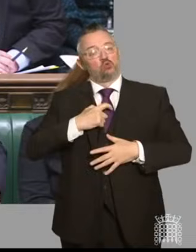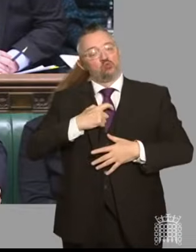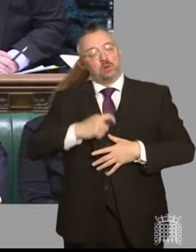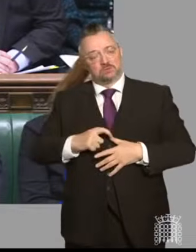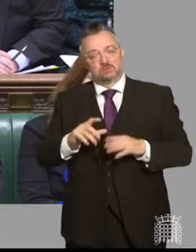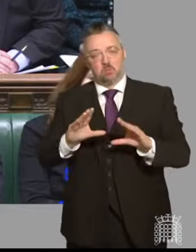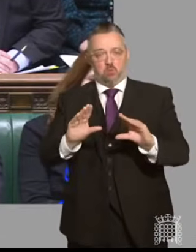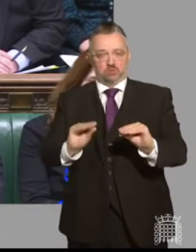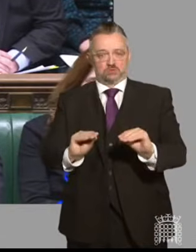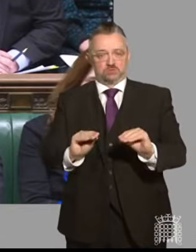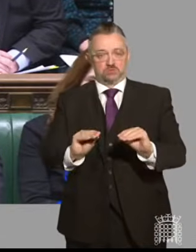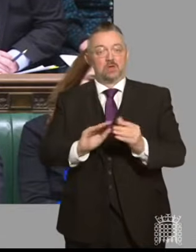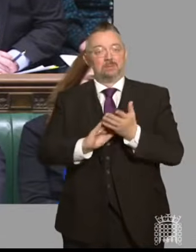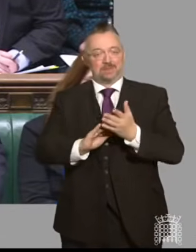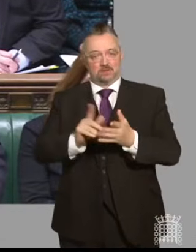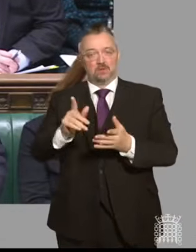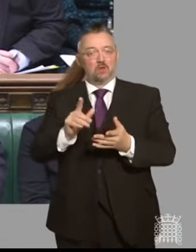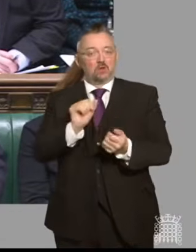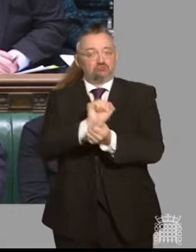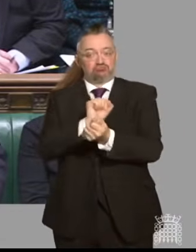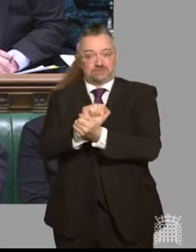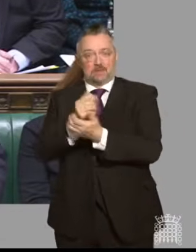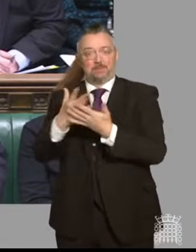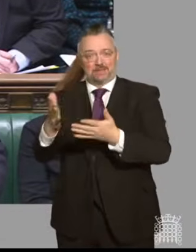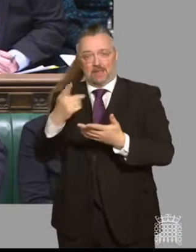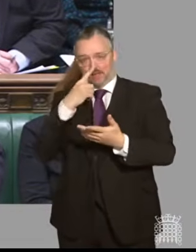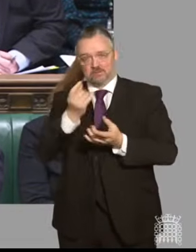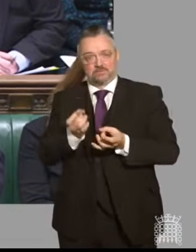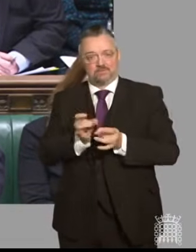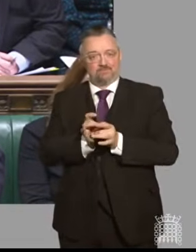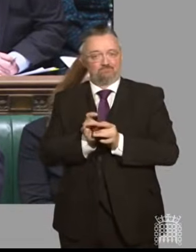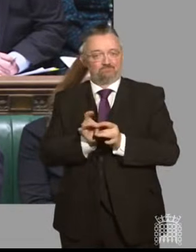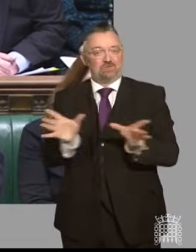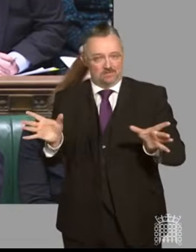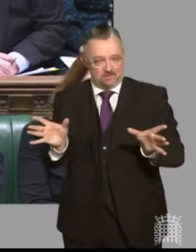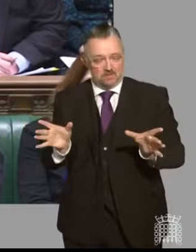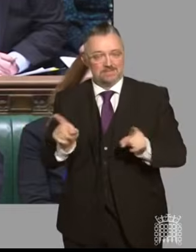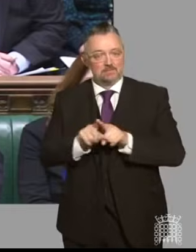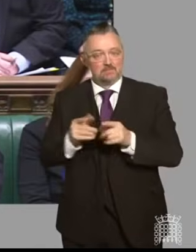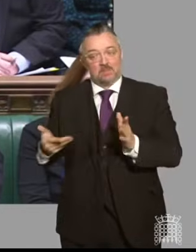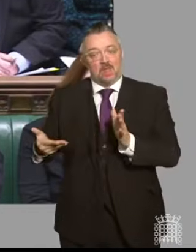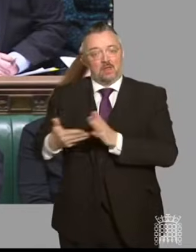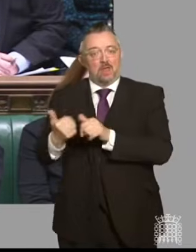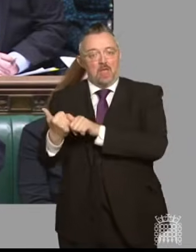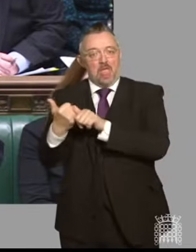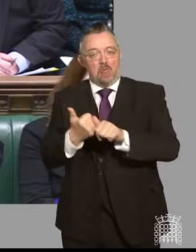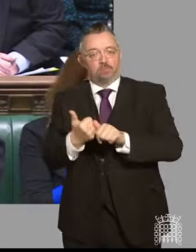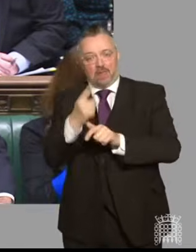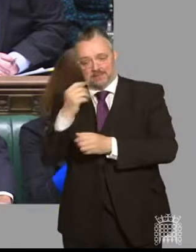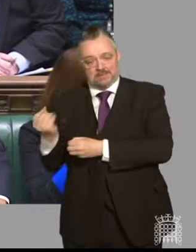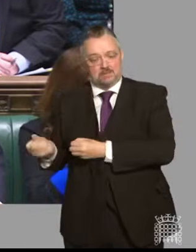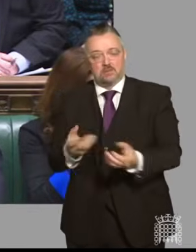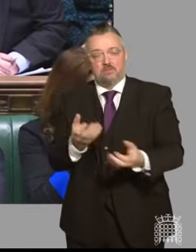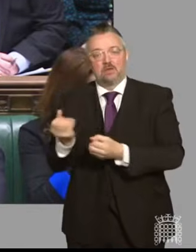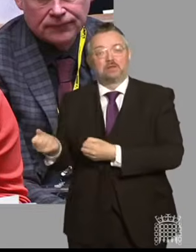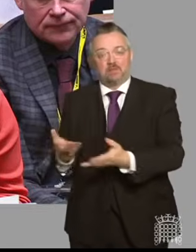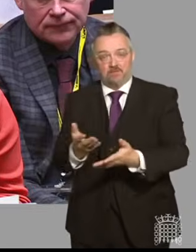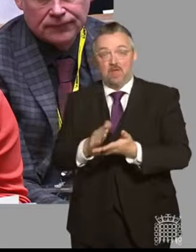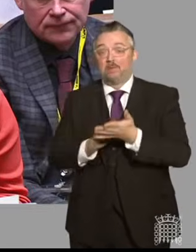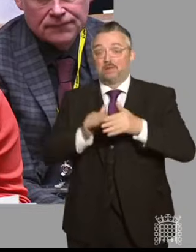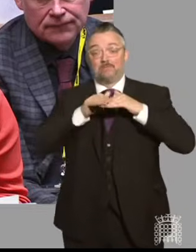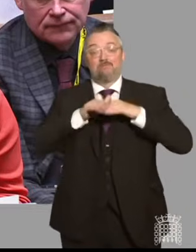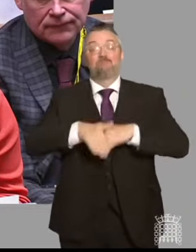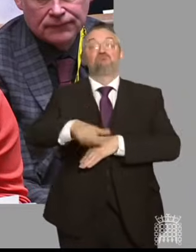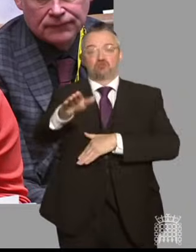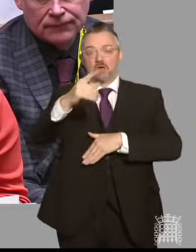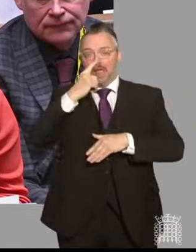more aid going into Gaza to create the conditions for a genuinely sustainable ceasefire. But just calling for an immediate full